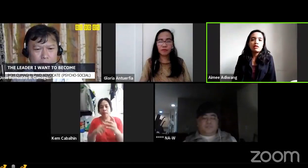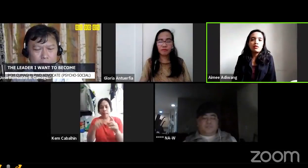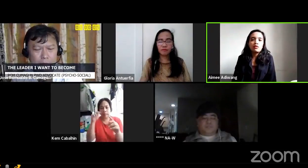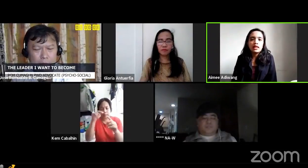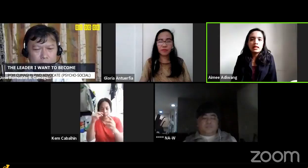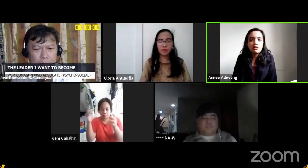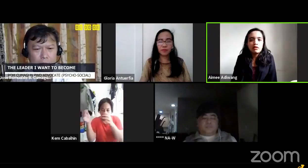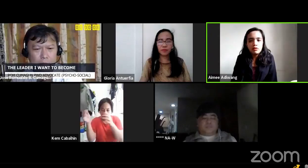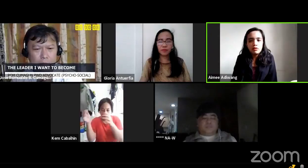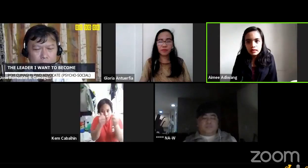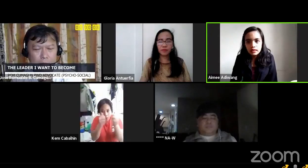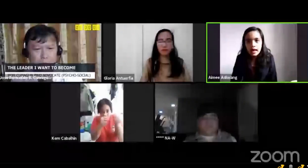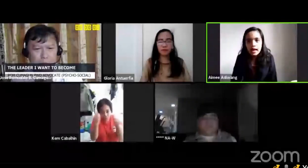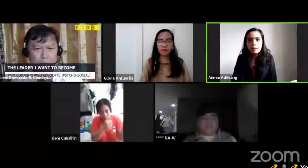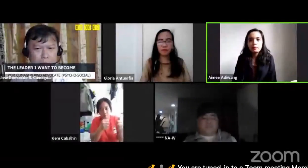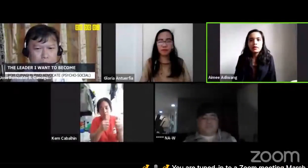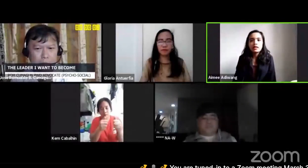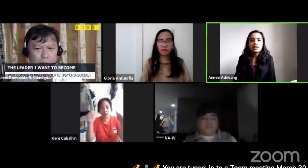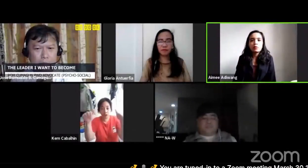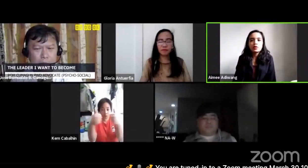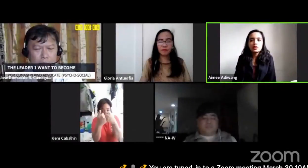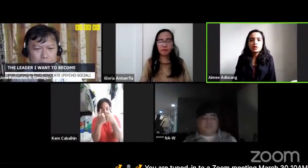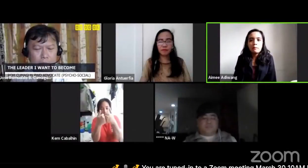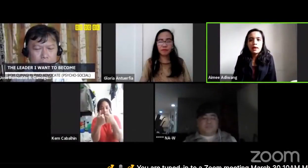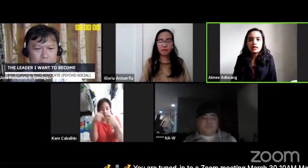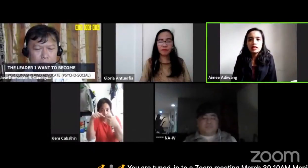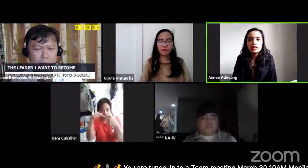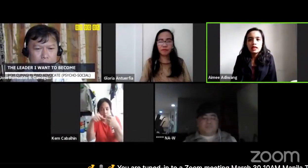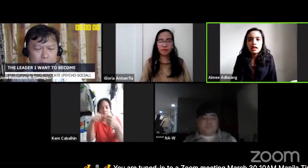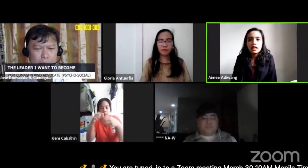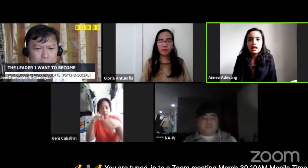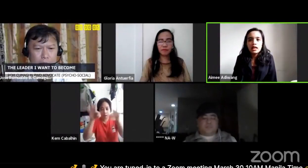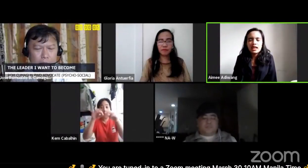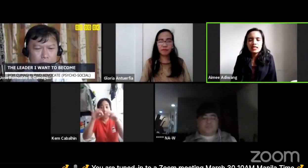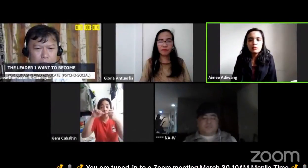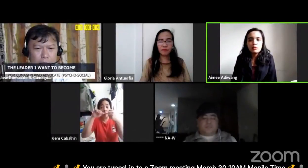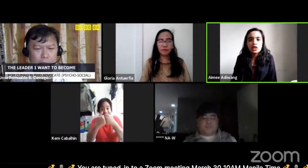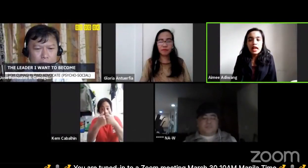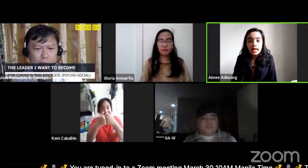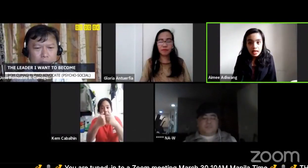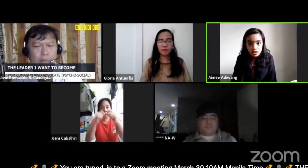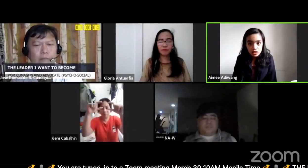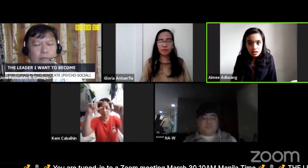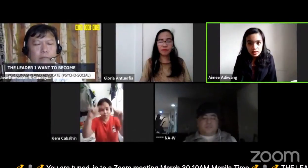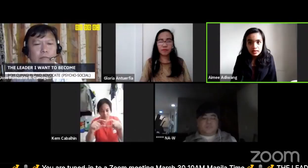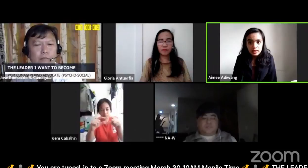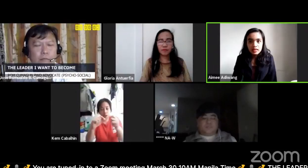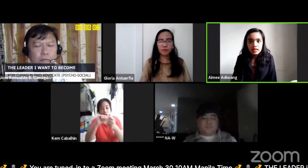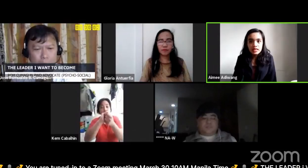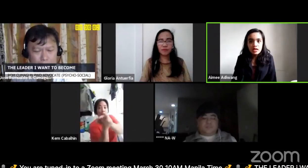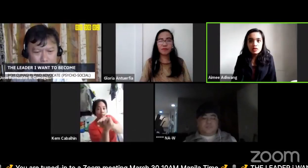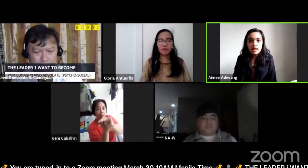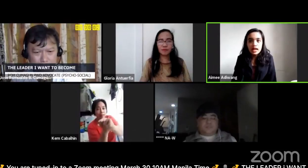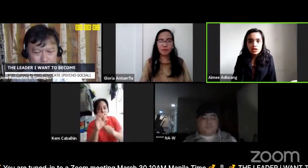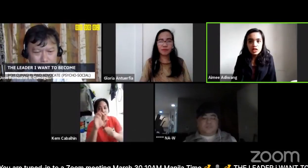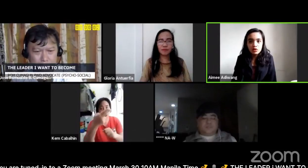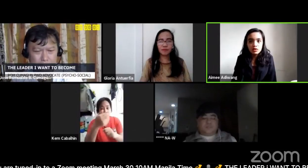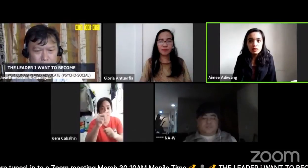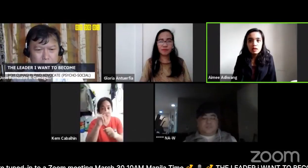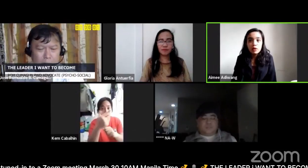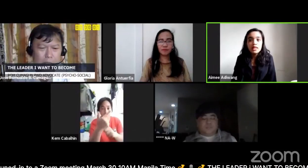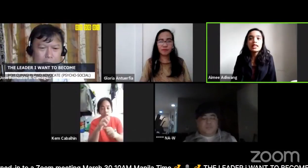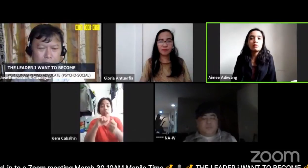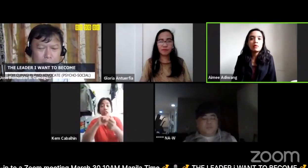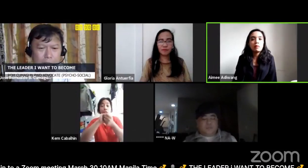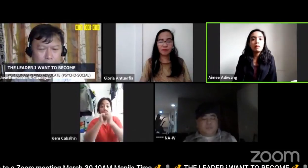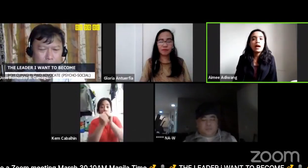you should not feel na defeated ka. Tapos dapat i-accept yung challenge. Kasi yung challenge na